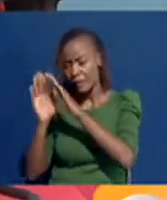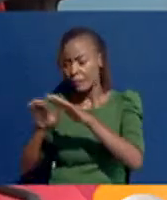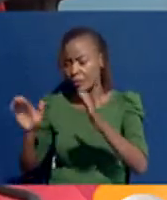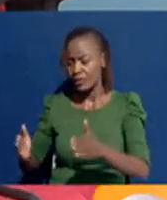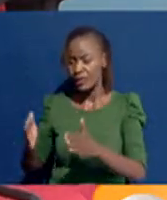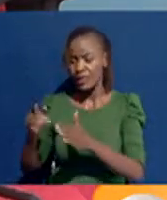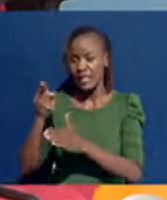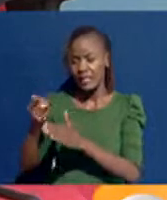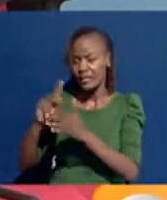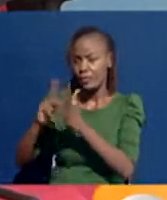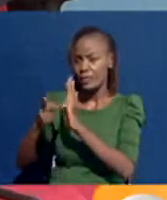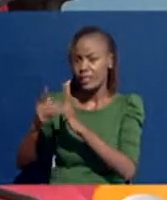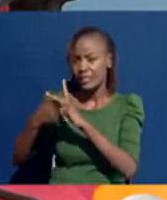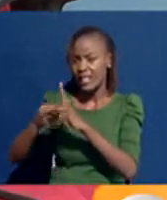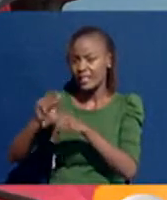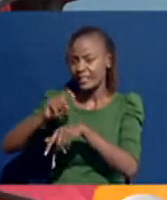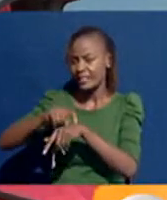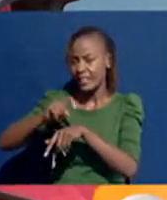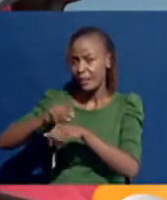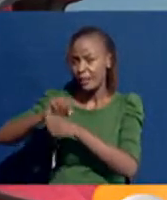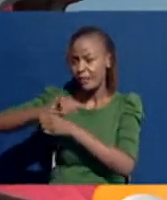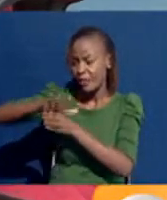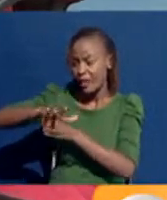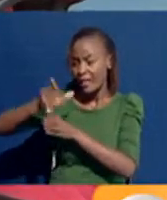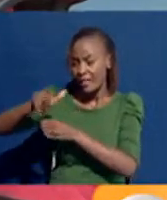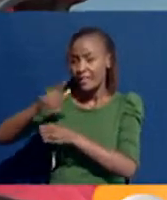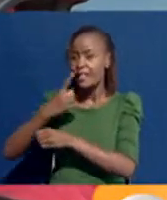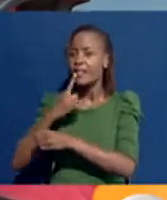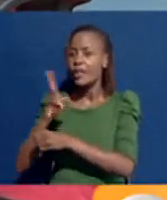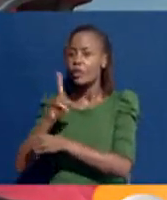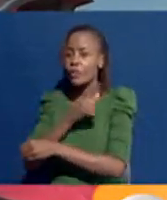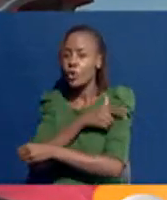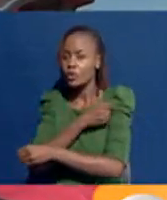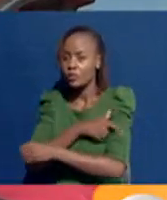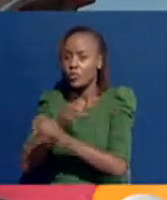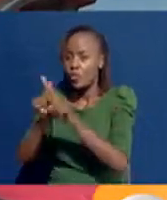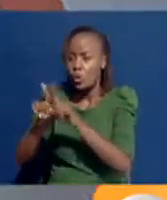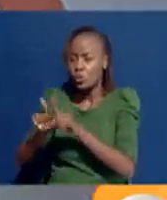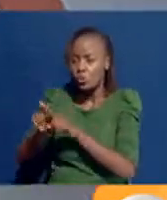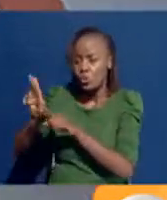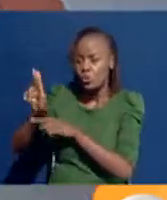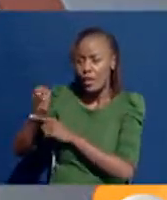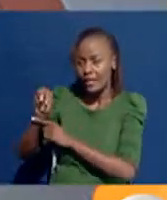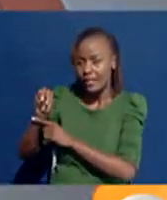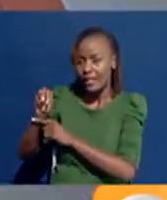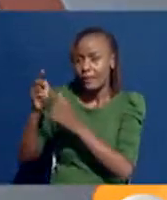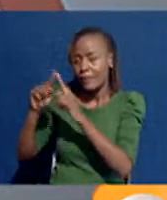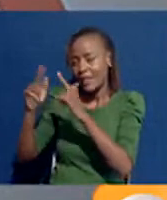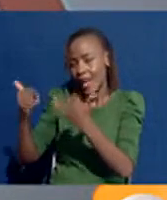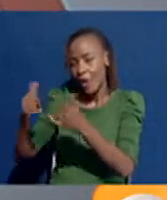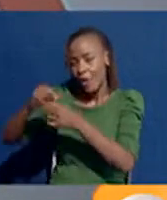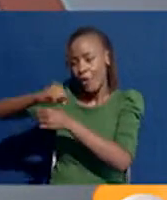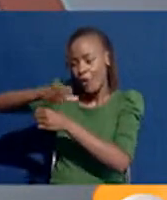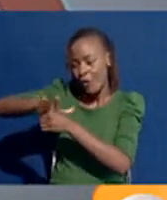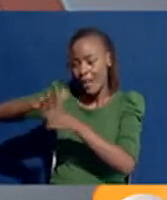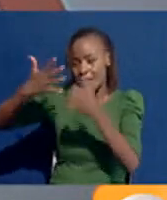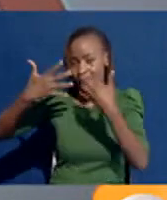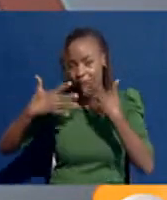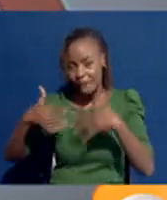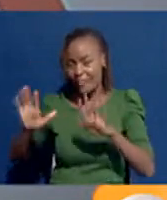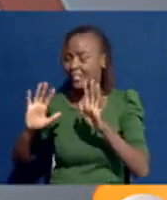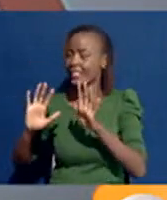COVID pandemic, and it was done by the Nairobi Hospital in conjunction with the UN. The pandemic is over. You